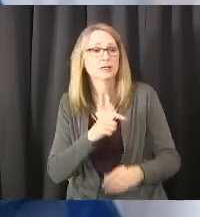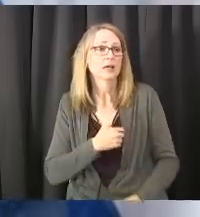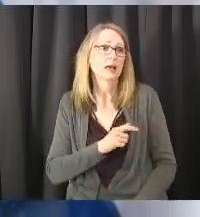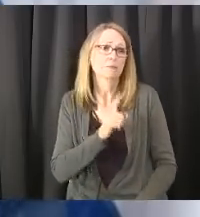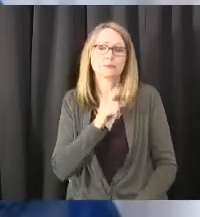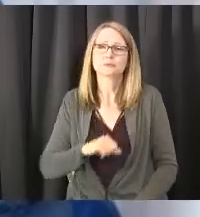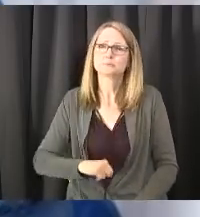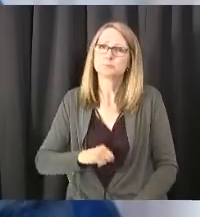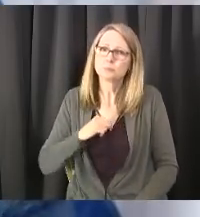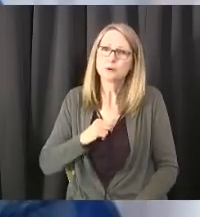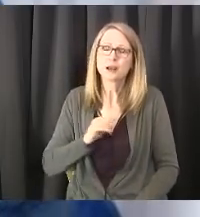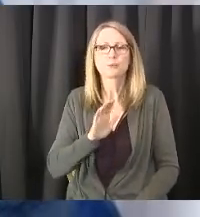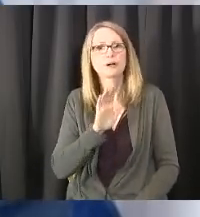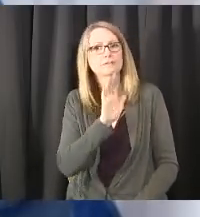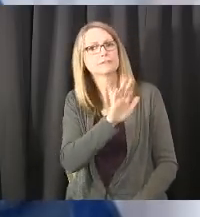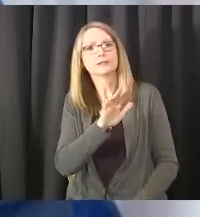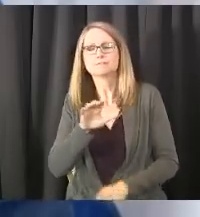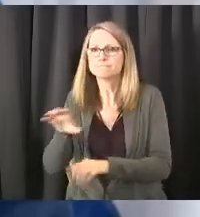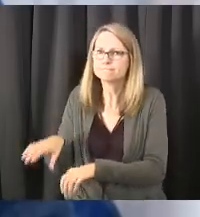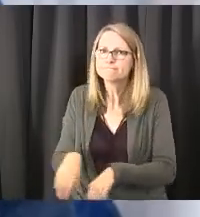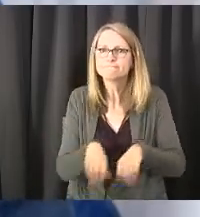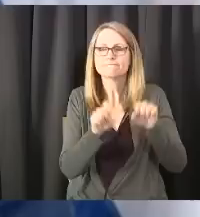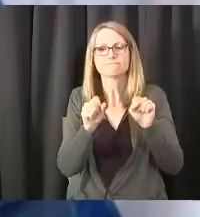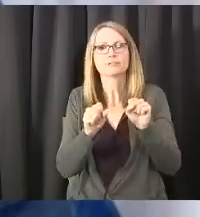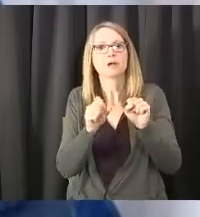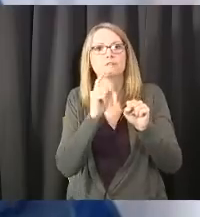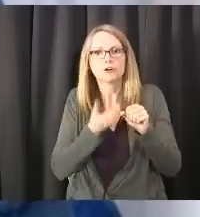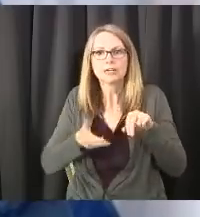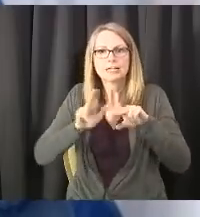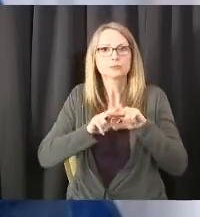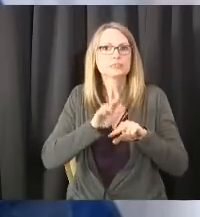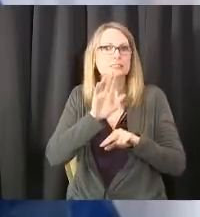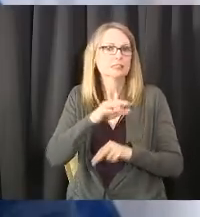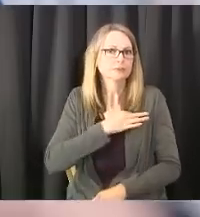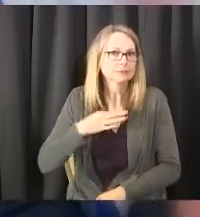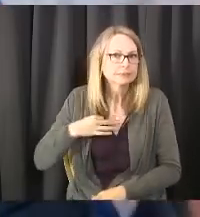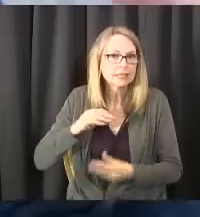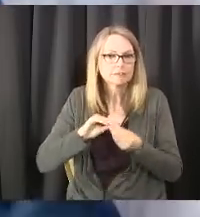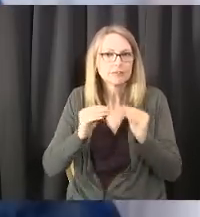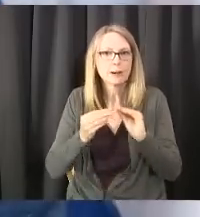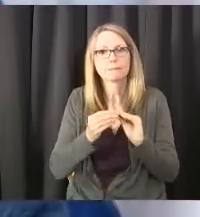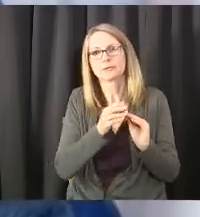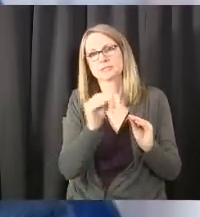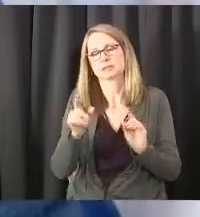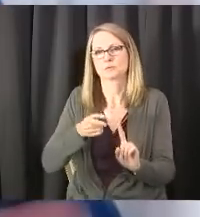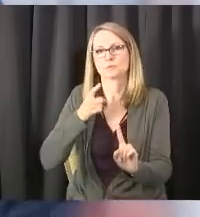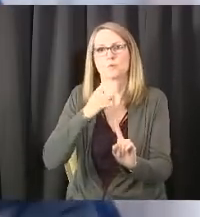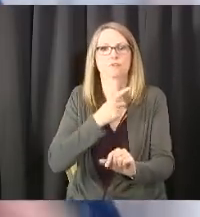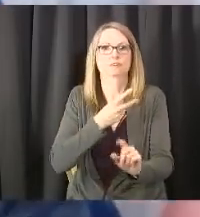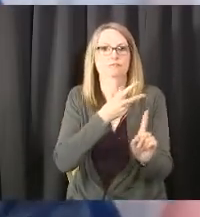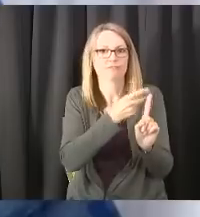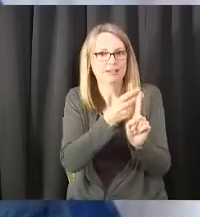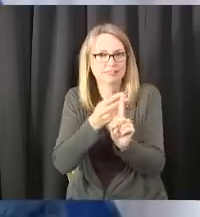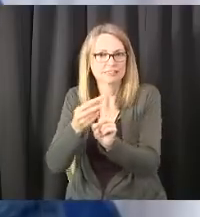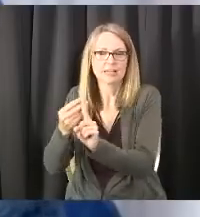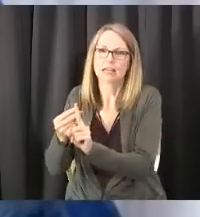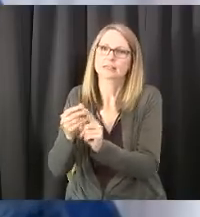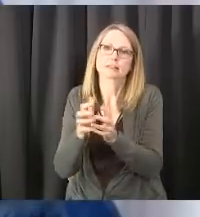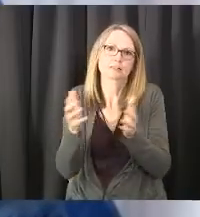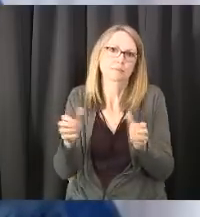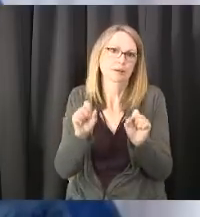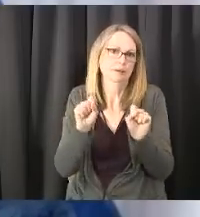capacity to administer the vaccine to their patients, some of them vaccinating thousands of people per day, but also opening that up to people that they don't